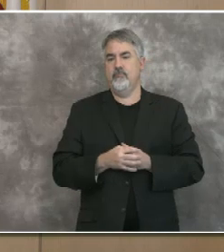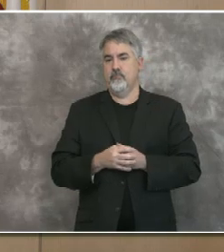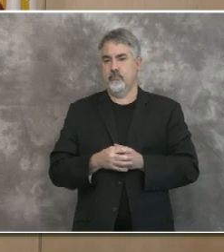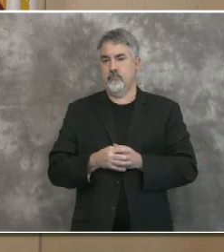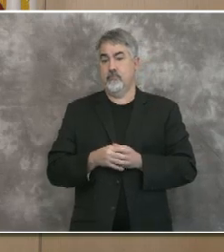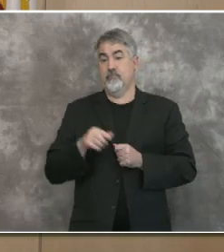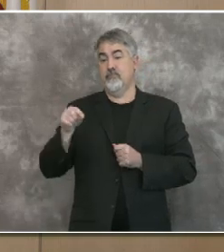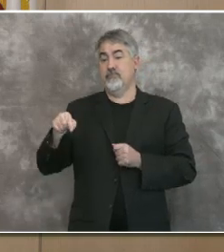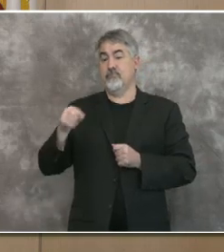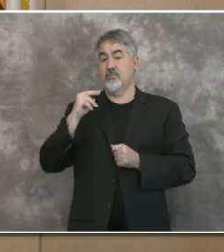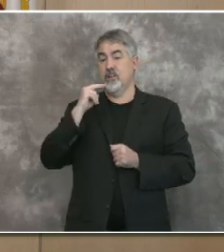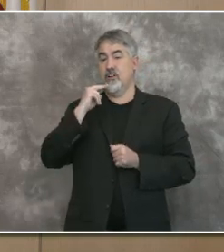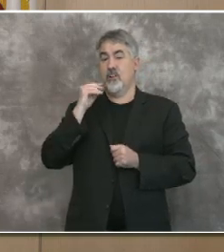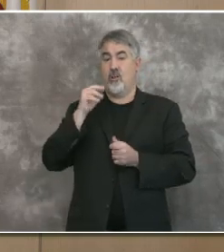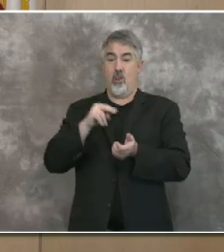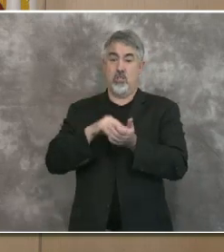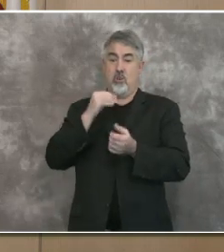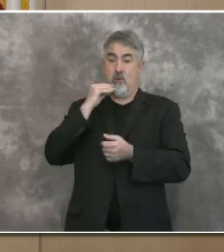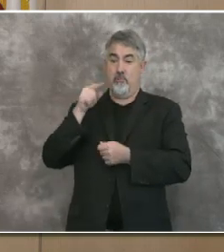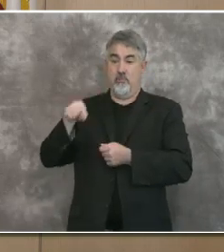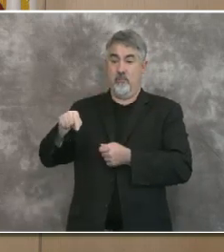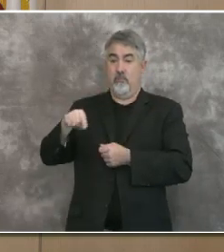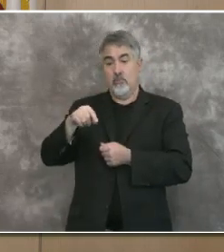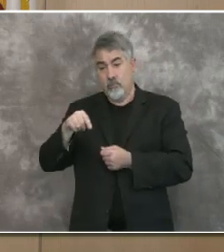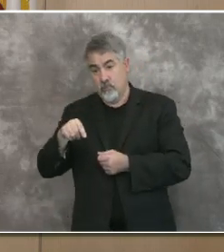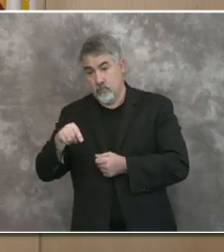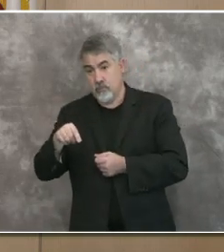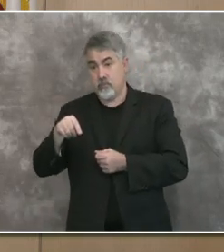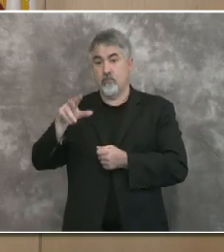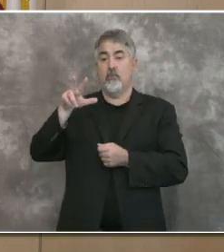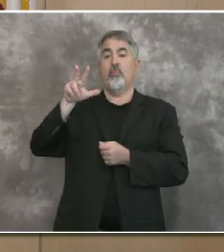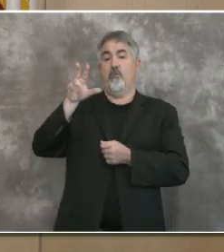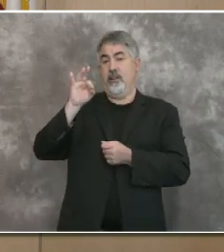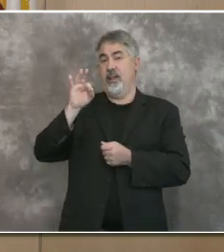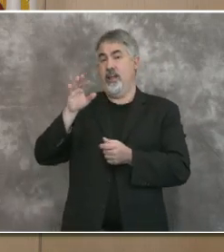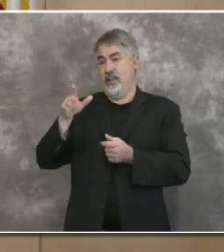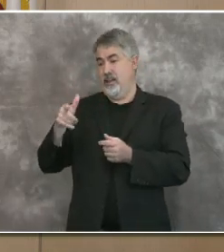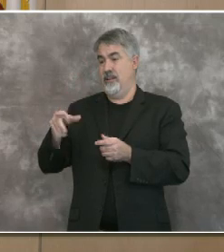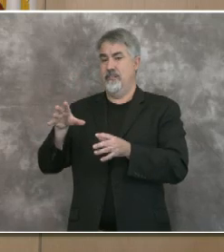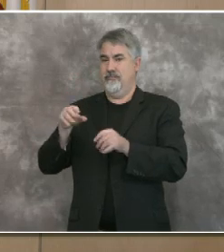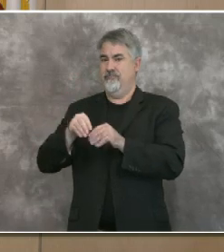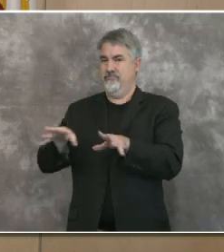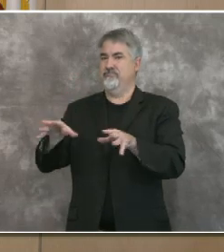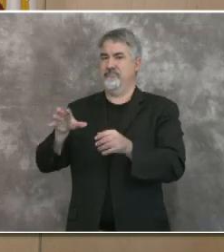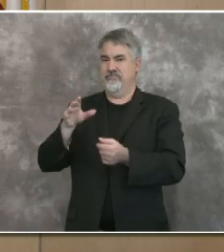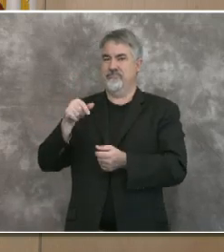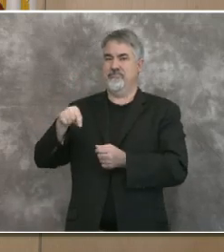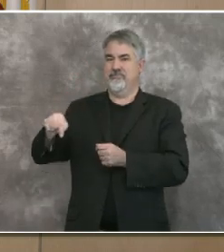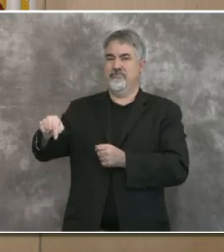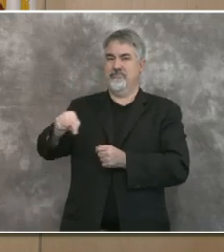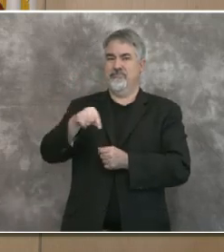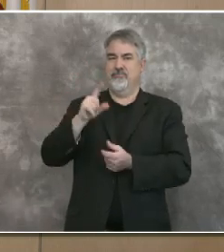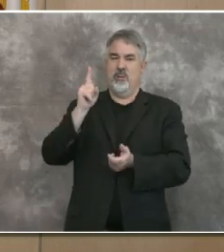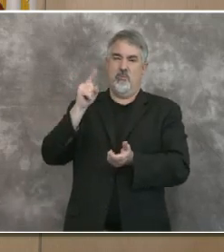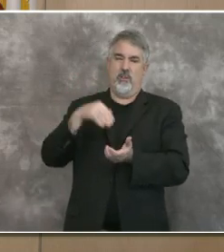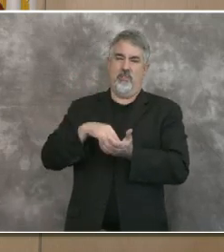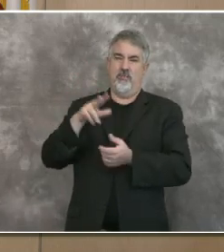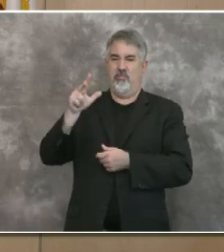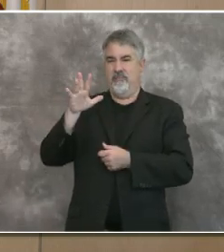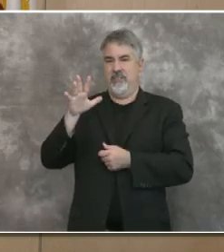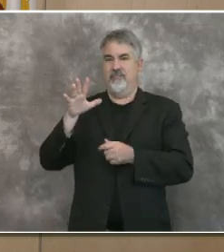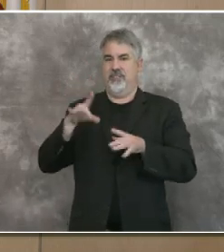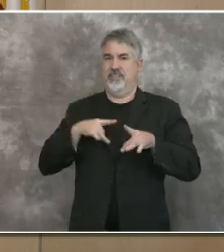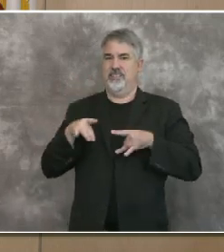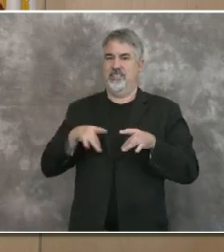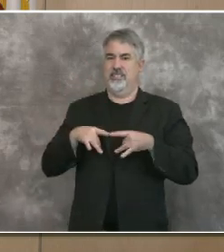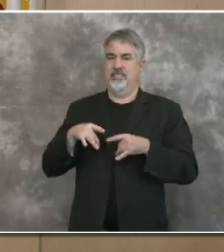a total of 39, which includes 1,035 cases and 85 deaths. For the